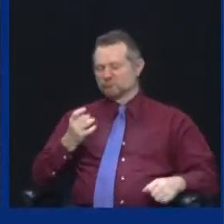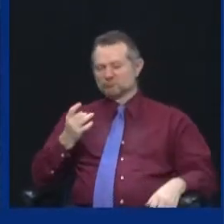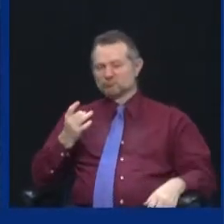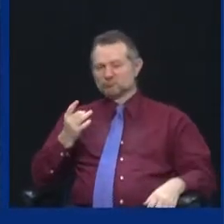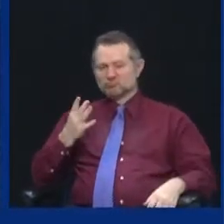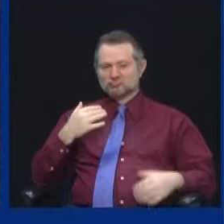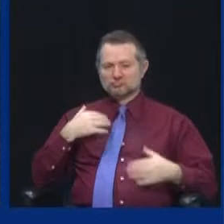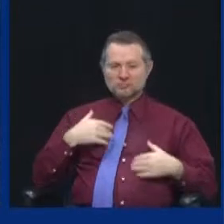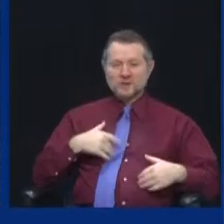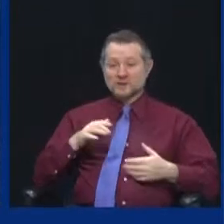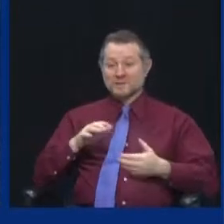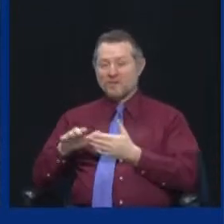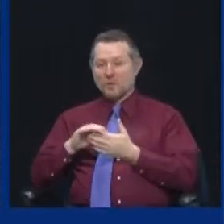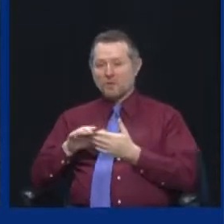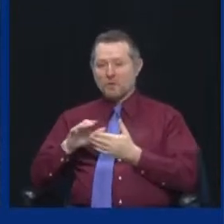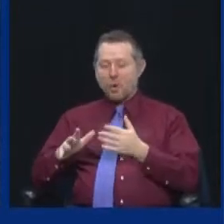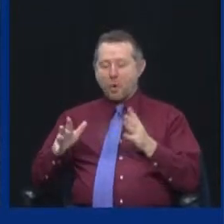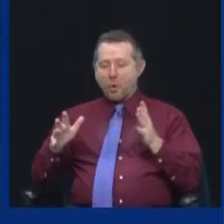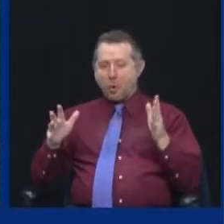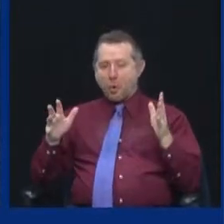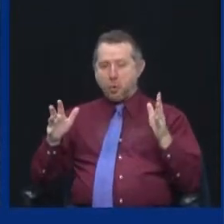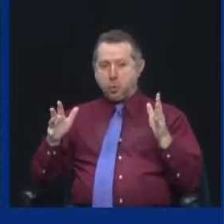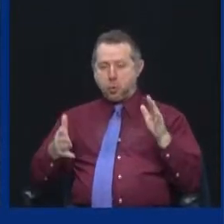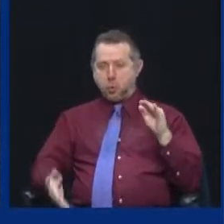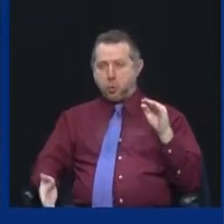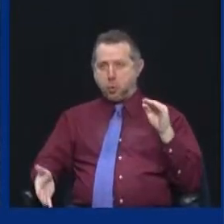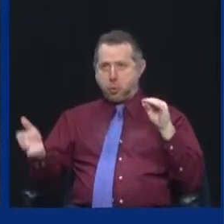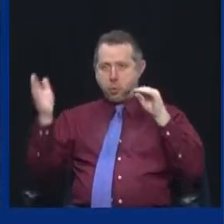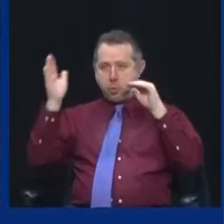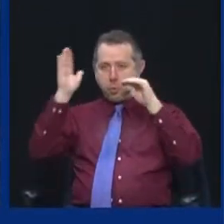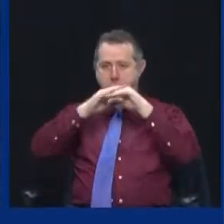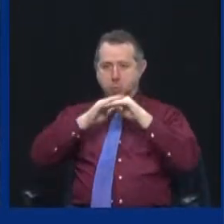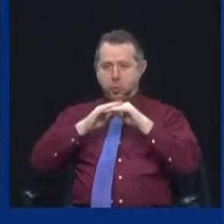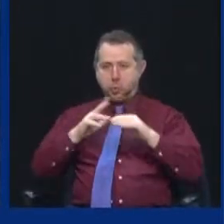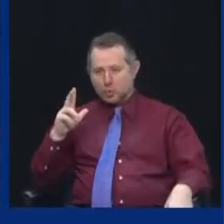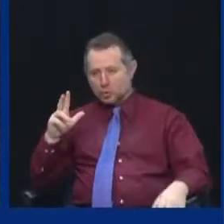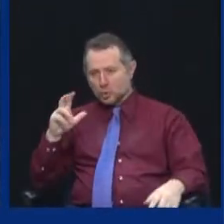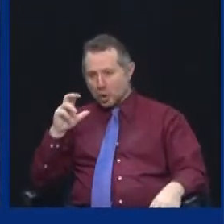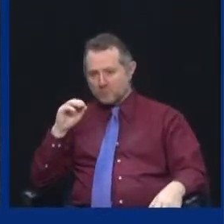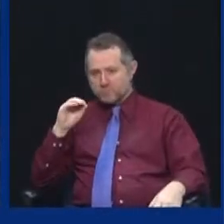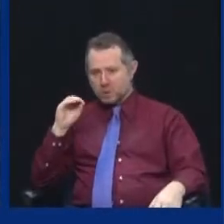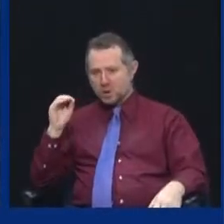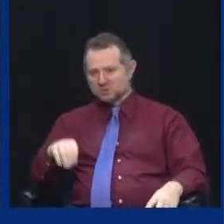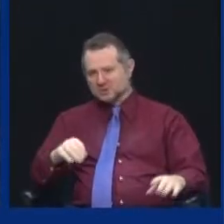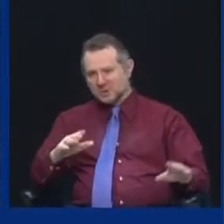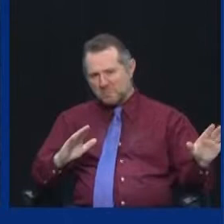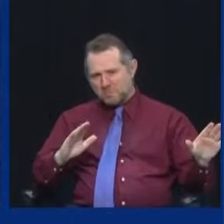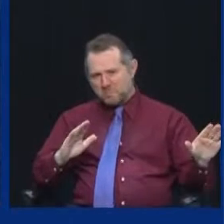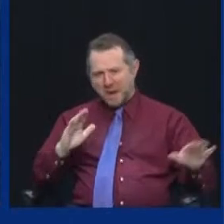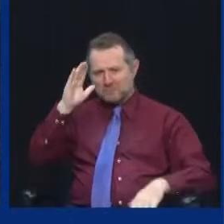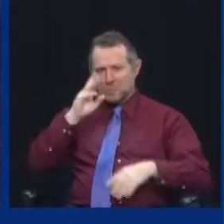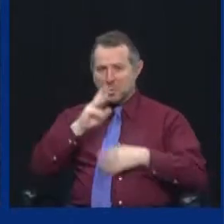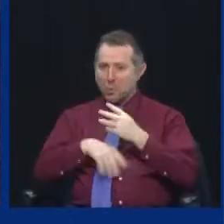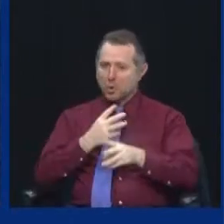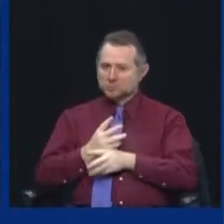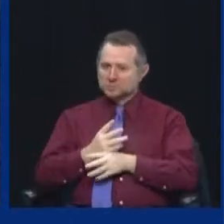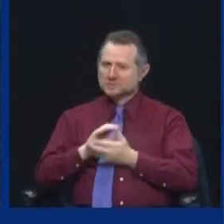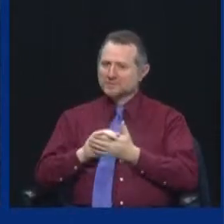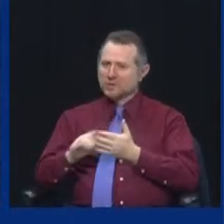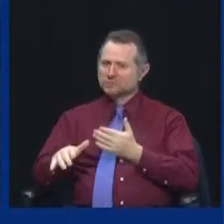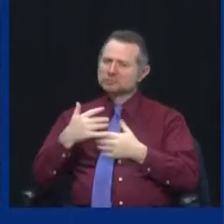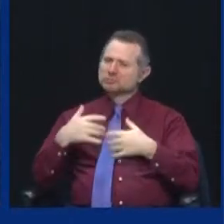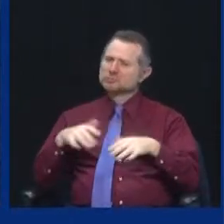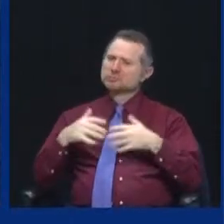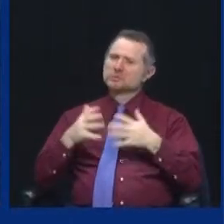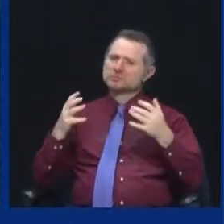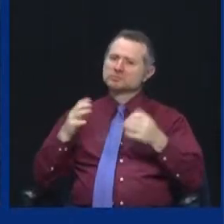worldwide have gone up something like 300%, all right? A lot of stress. We